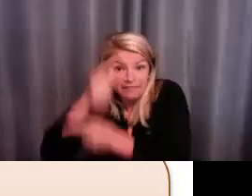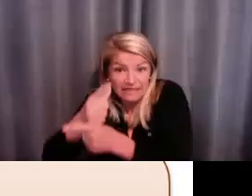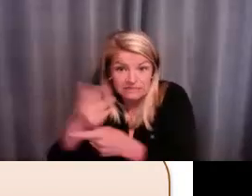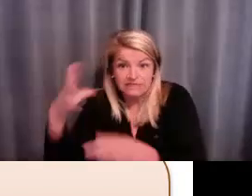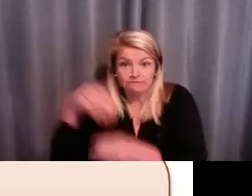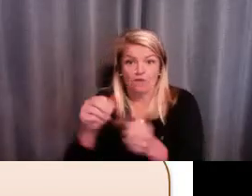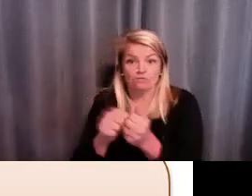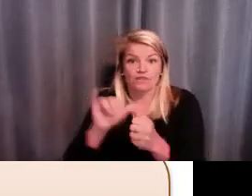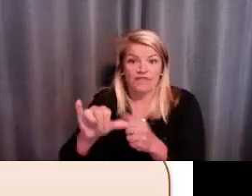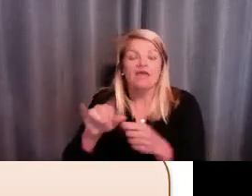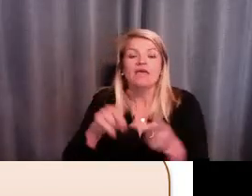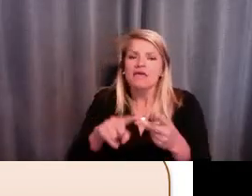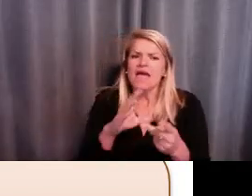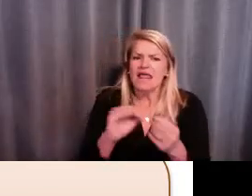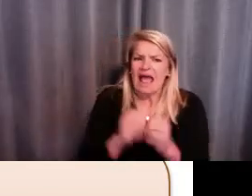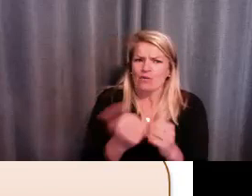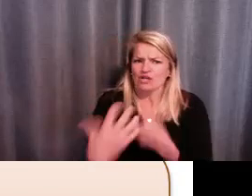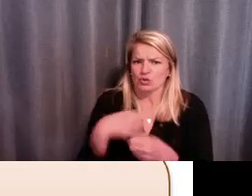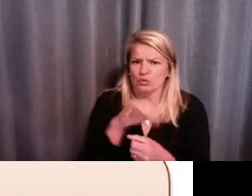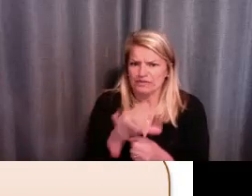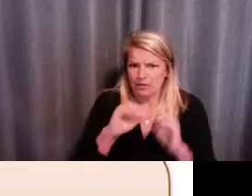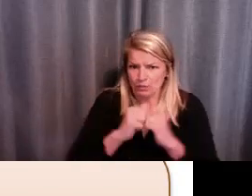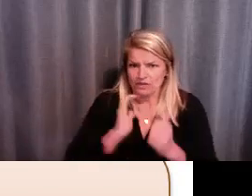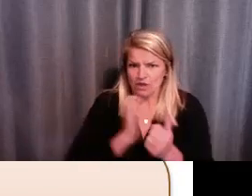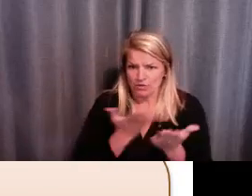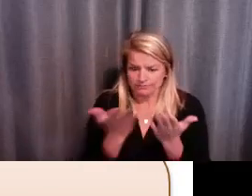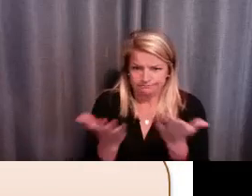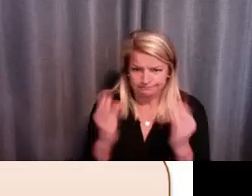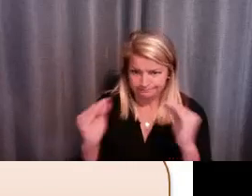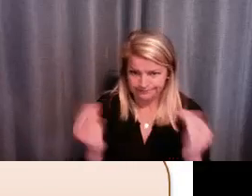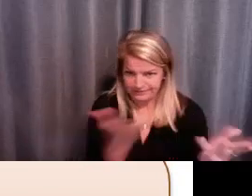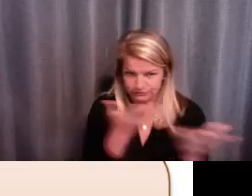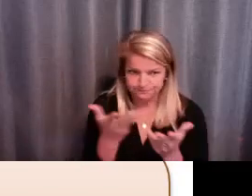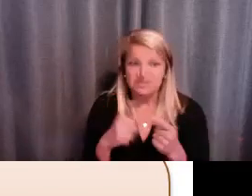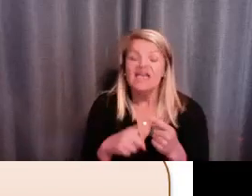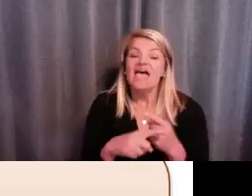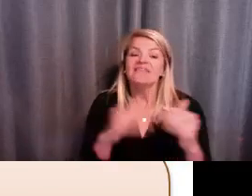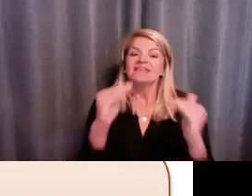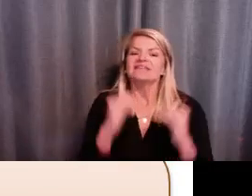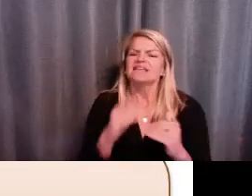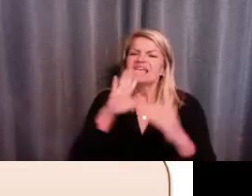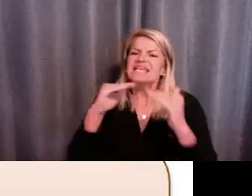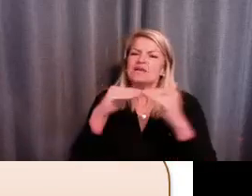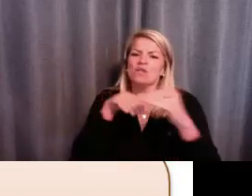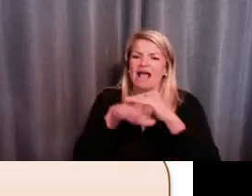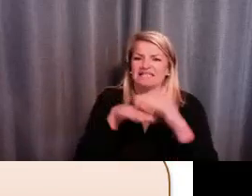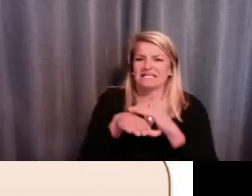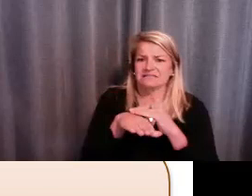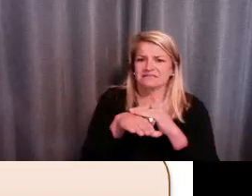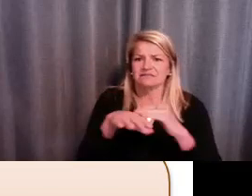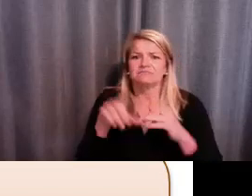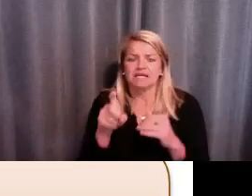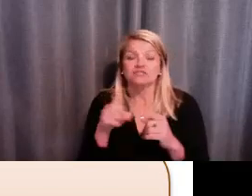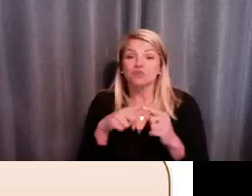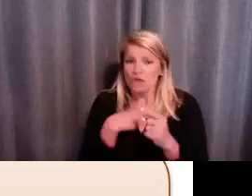delivery process? And the second point you see here is in terms of equal access. So also thinking about the intersectionality that each student